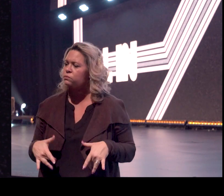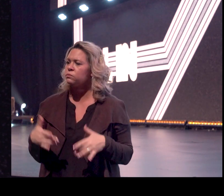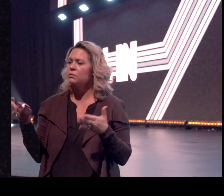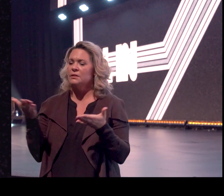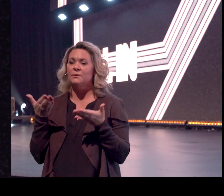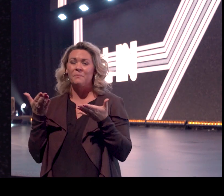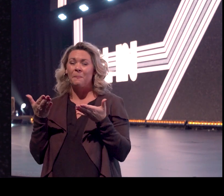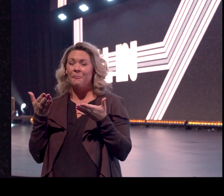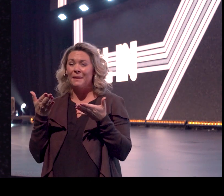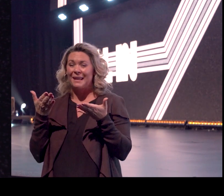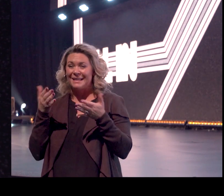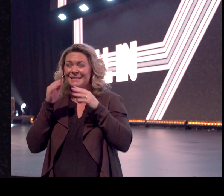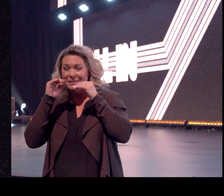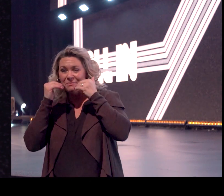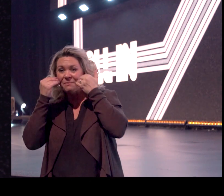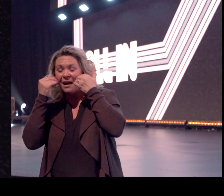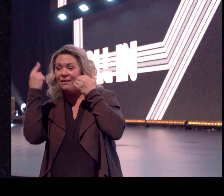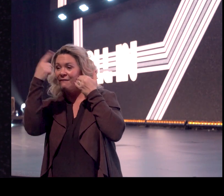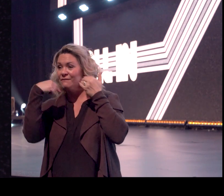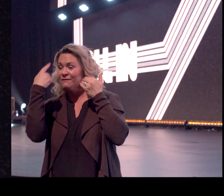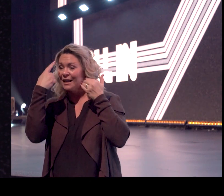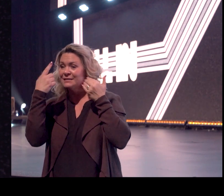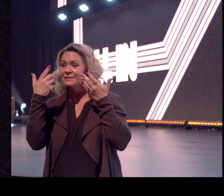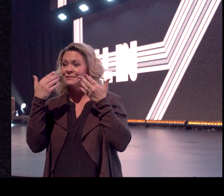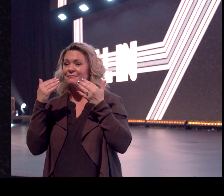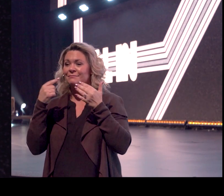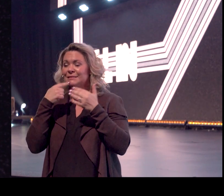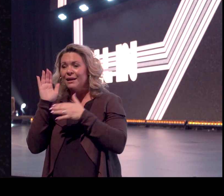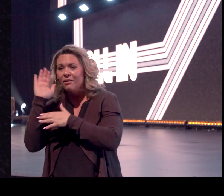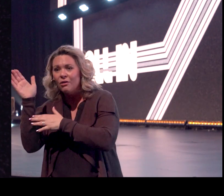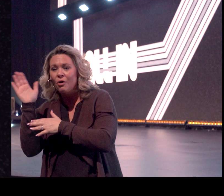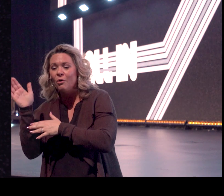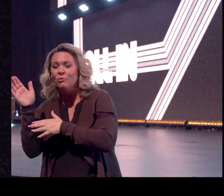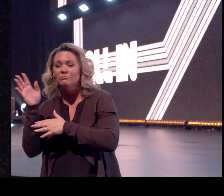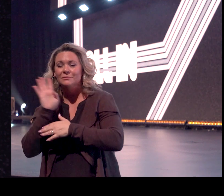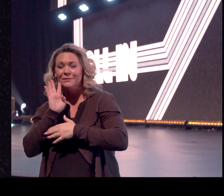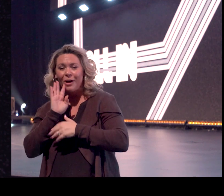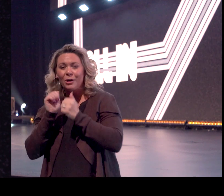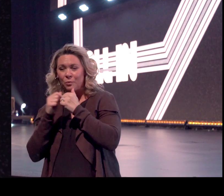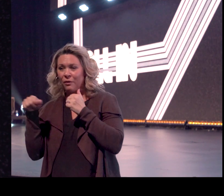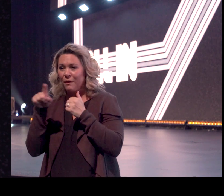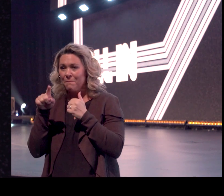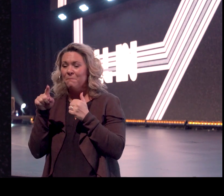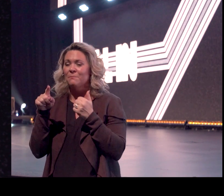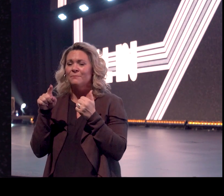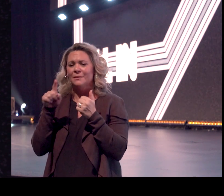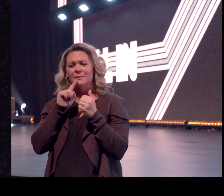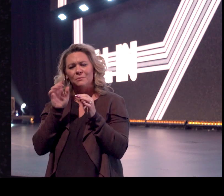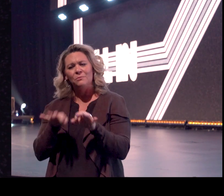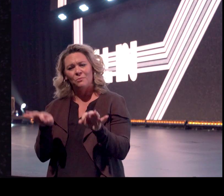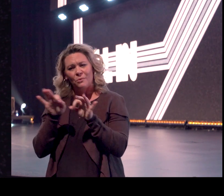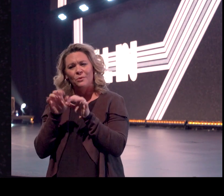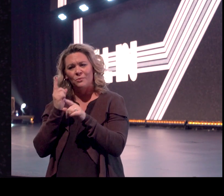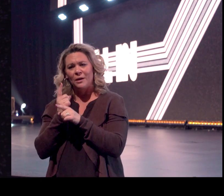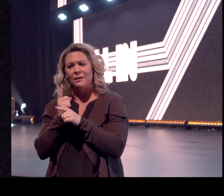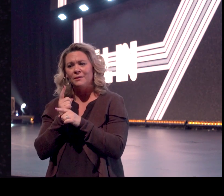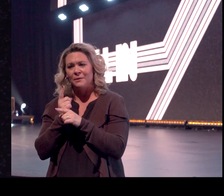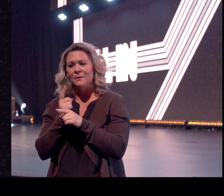cloud. And you don't think a smiling face looking at them, greeting them, talking to them